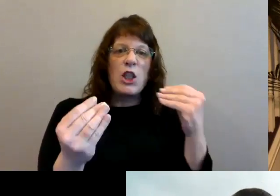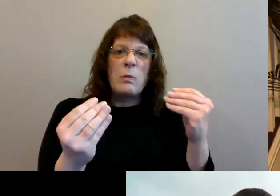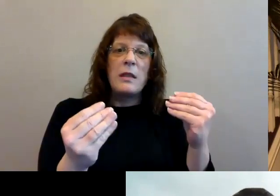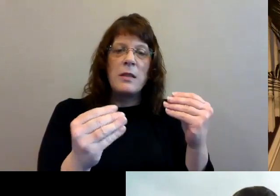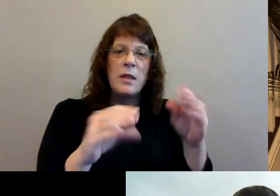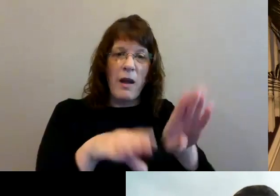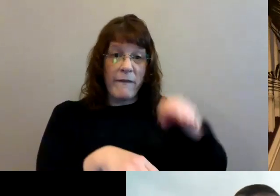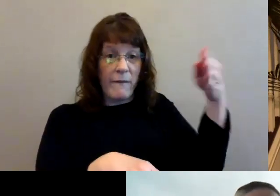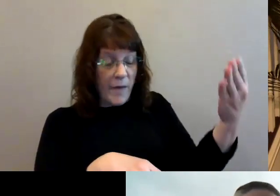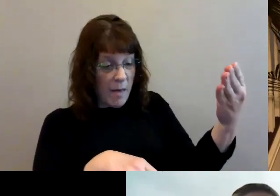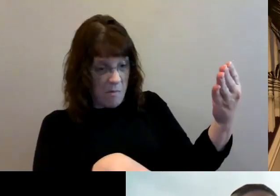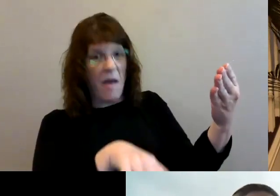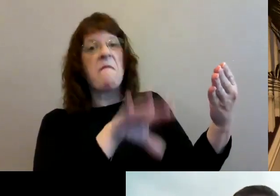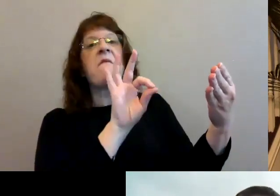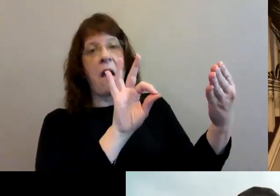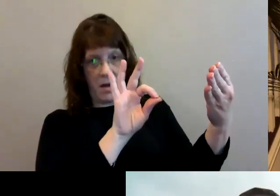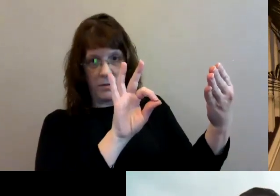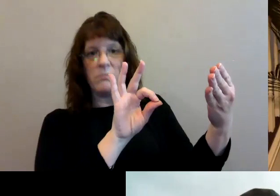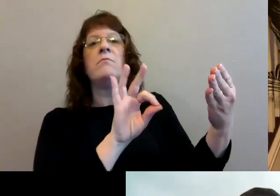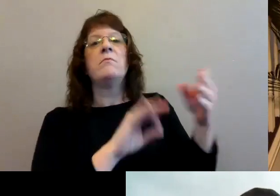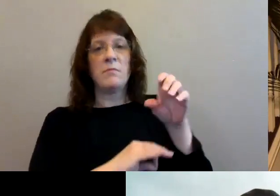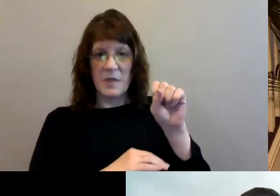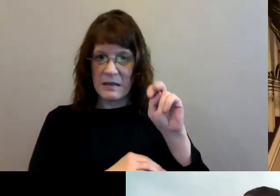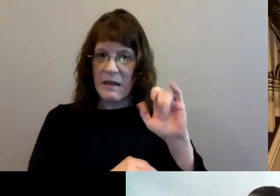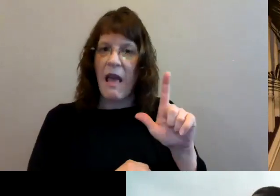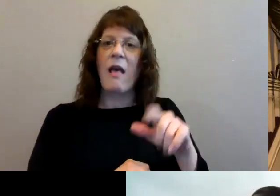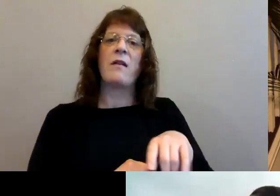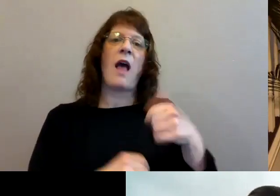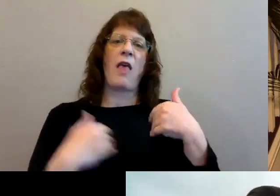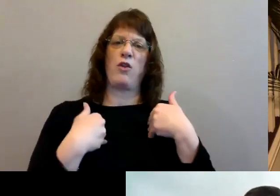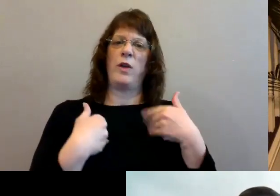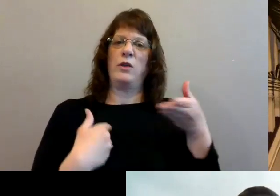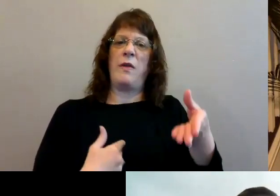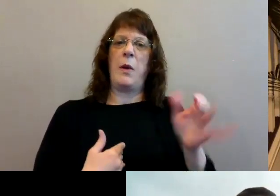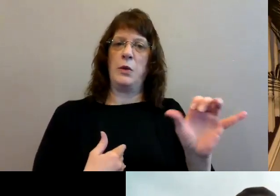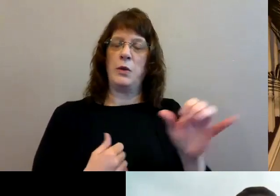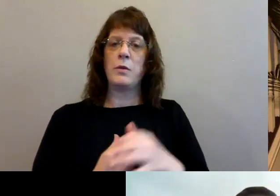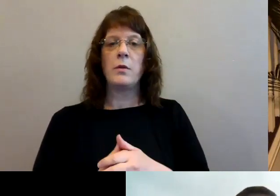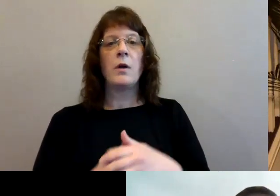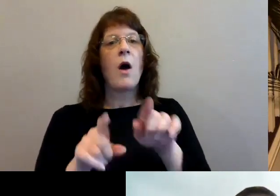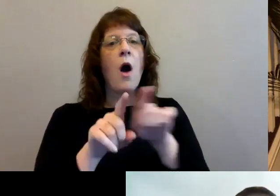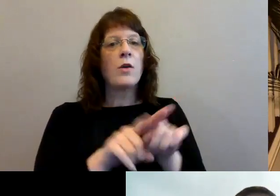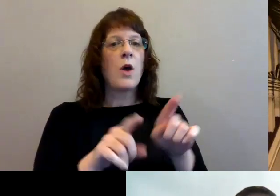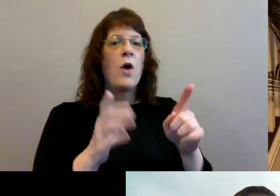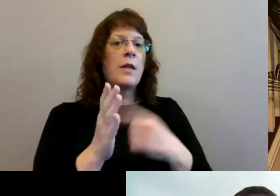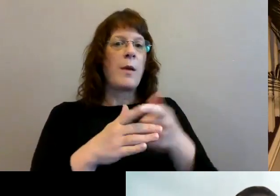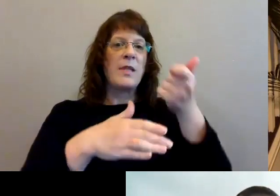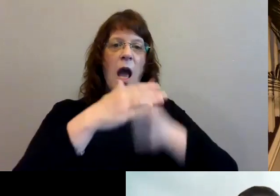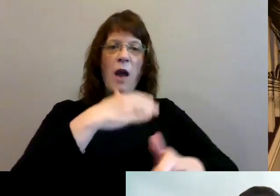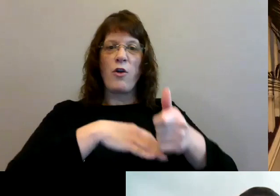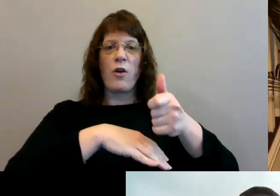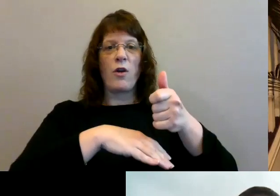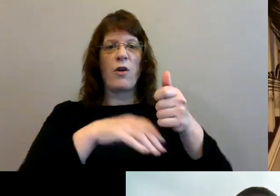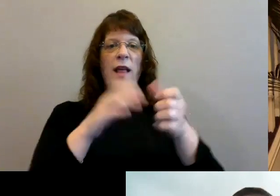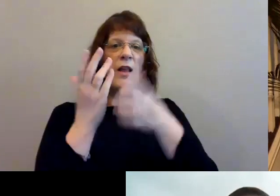to find snails and all sorts of other critters as well. They're also sometimes hidden like under the bark. So